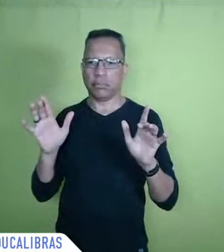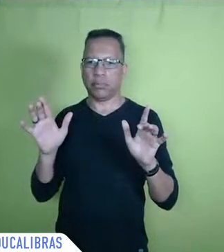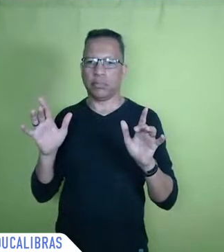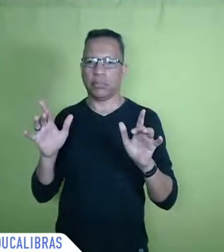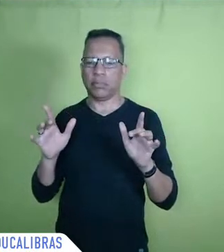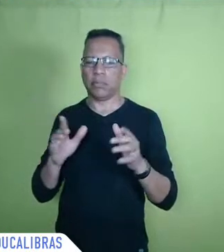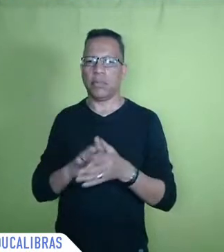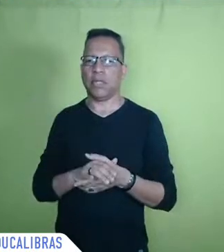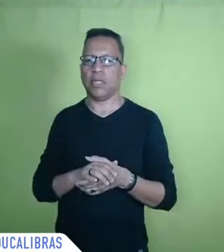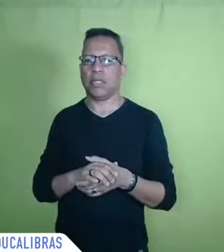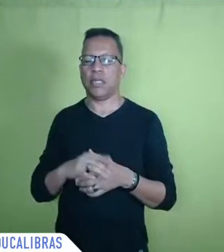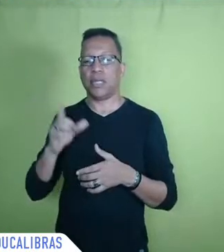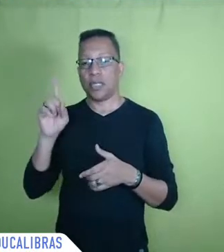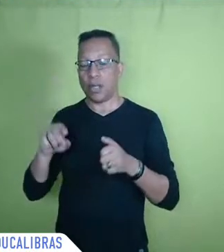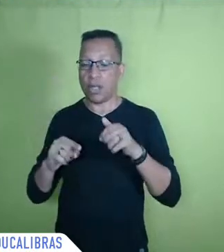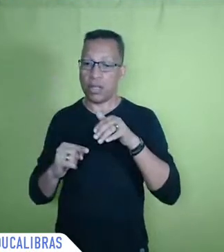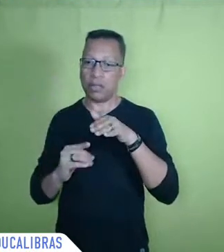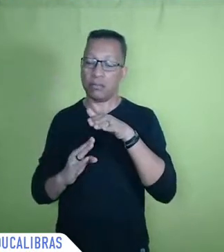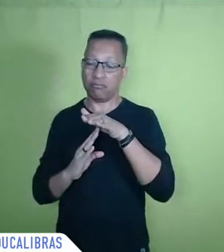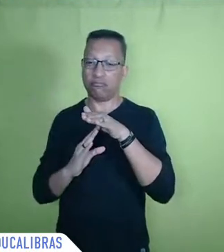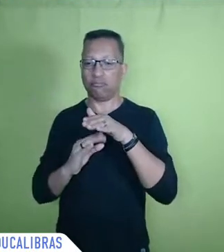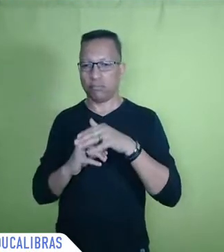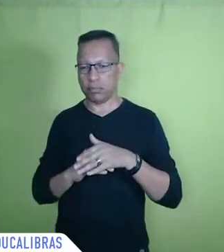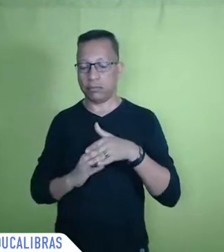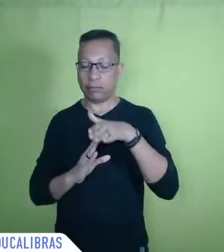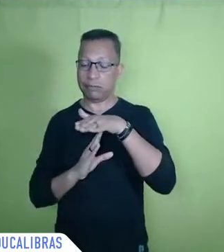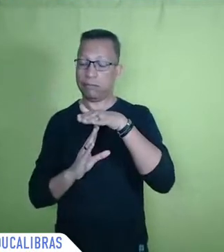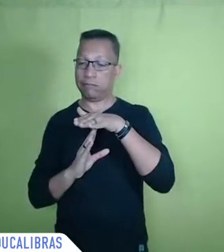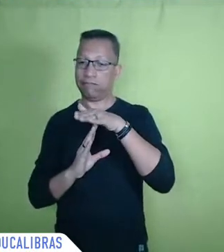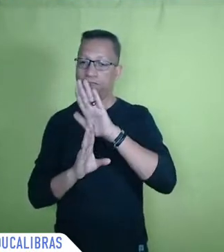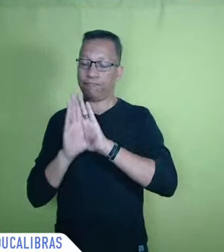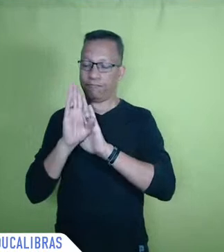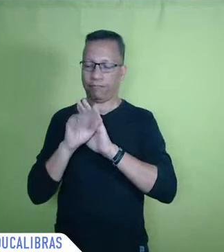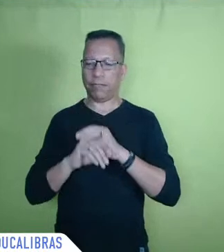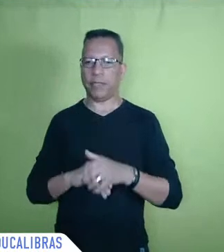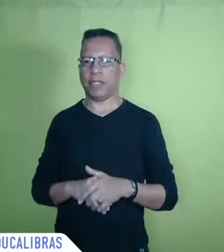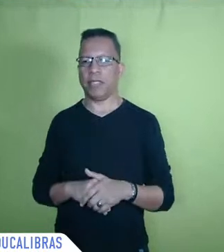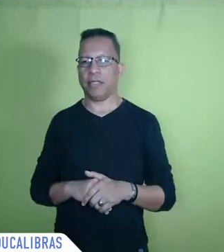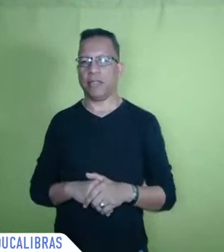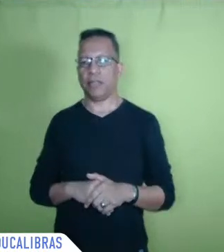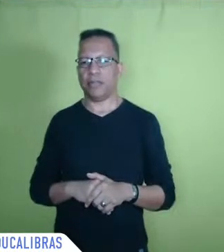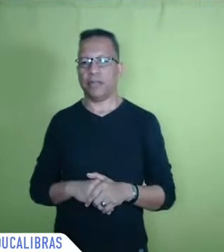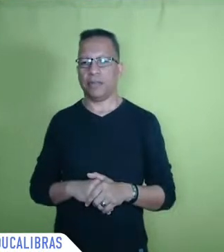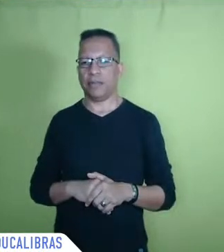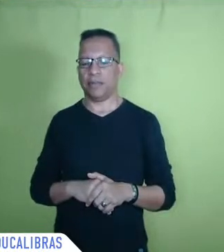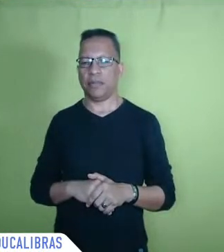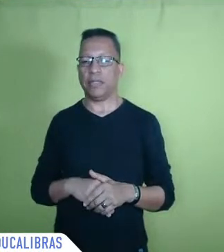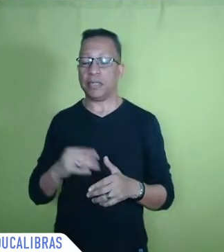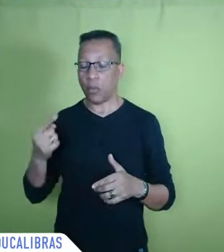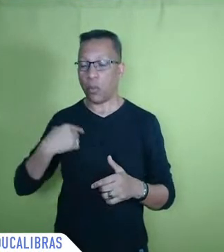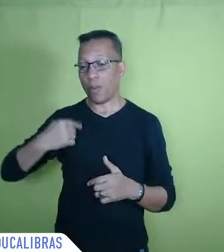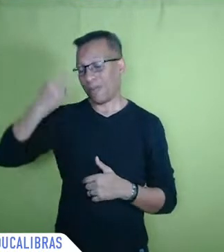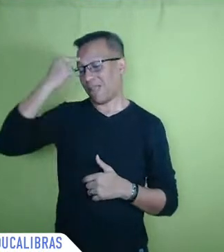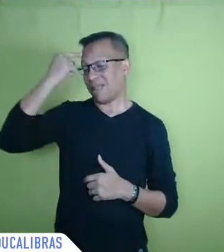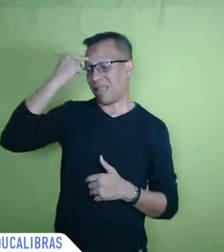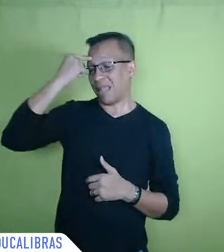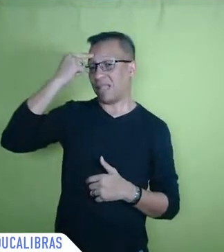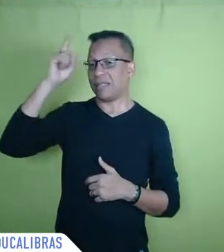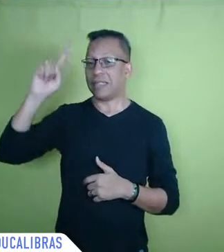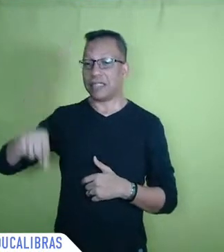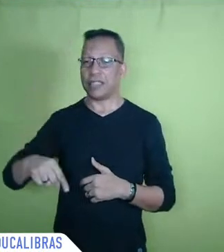to say that you're not going in an actual real manner. You won't